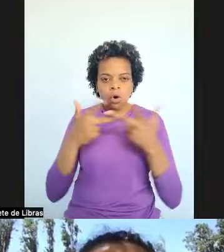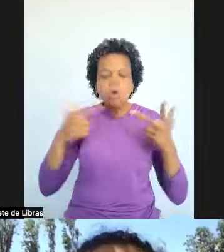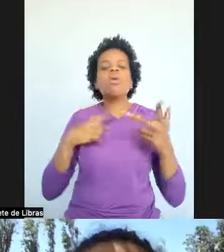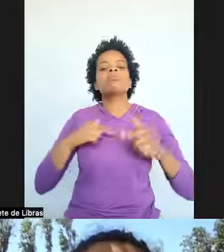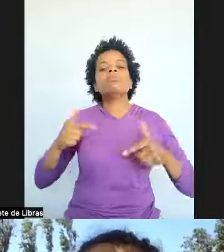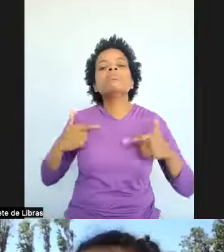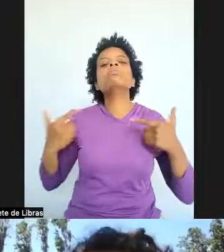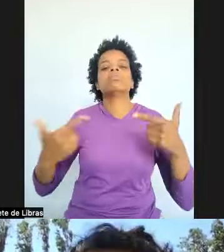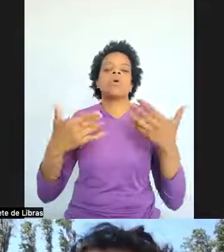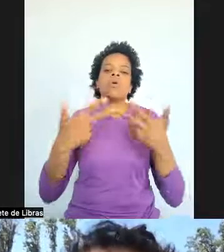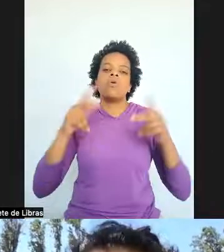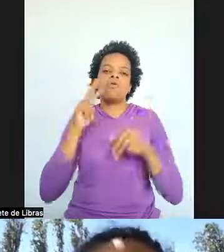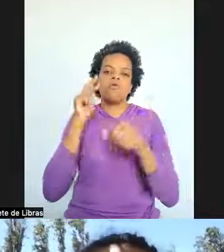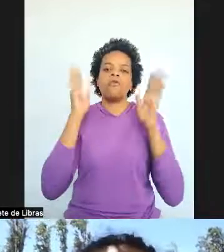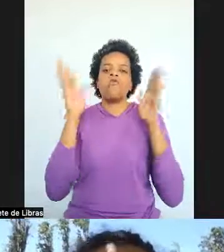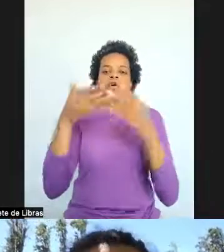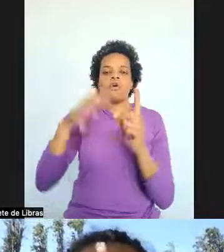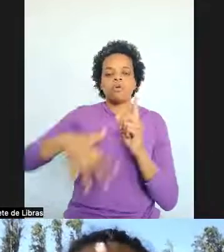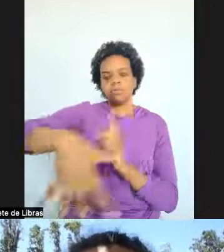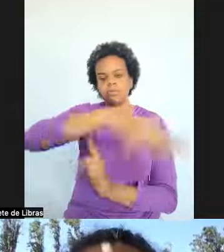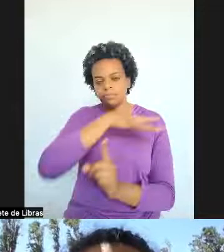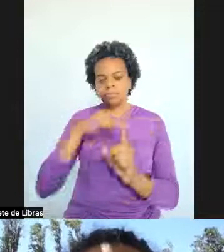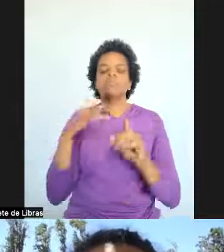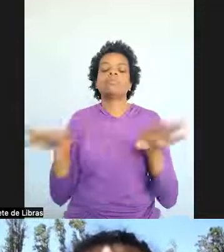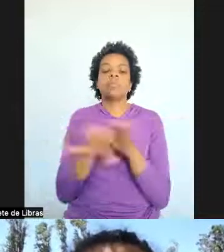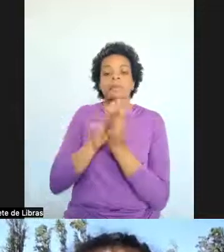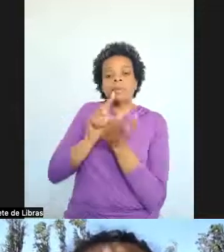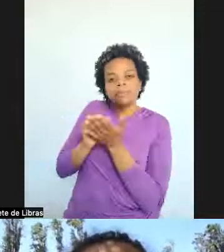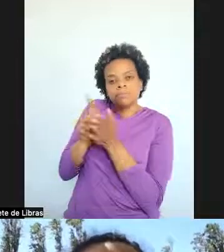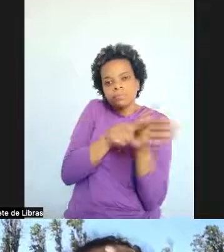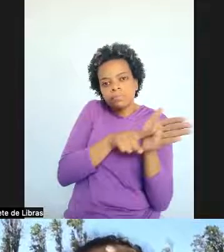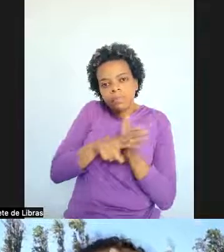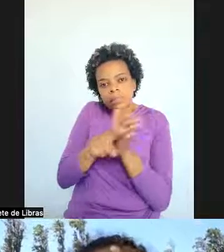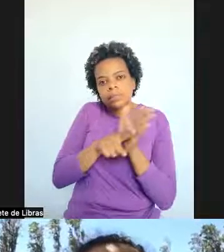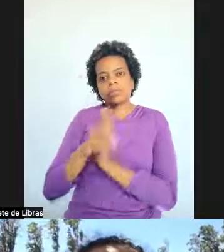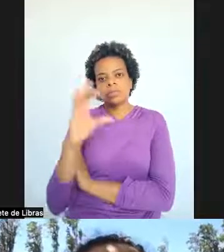faced more environmental awareness and had education activities. We produced